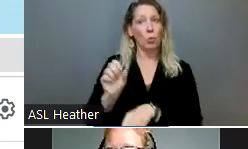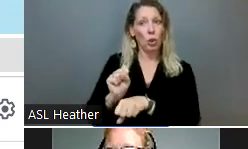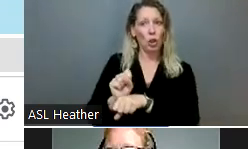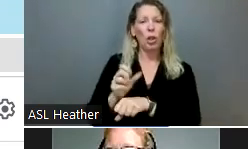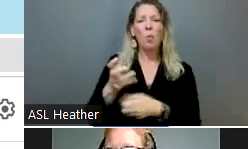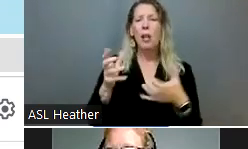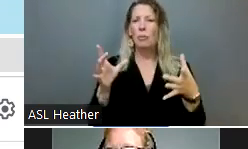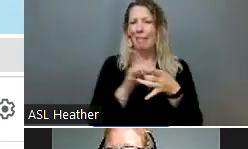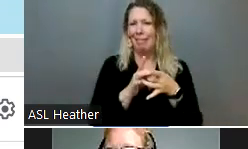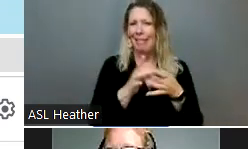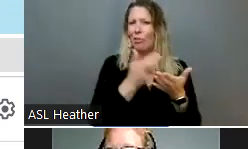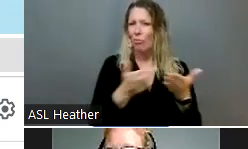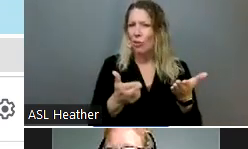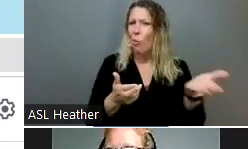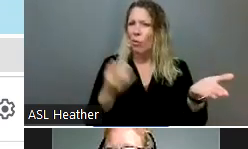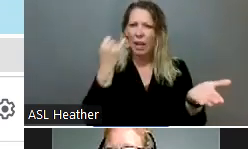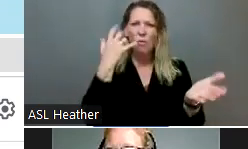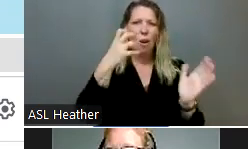if folks wanted to read more.